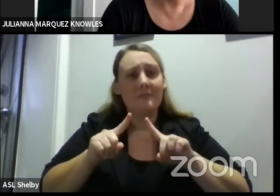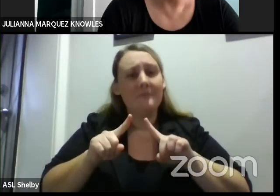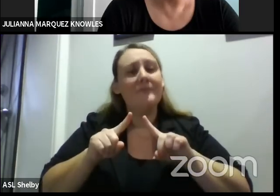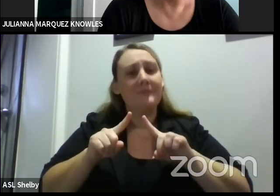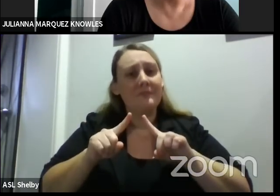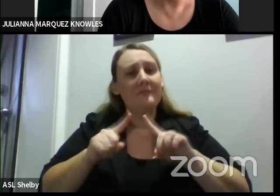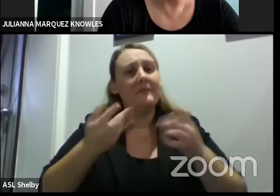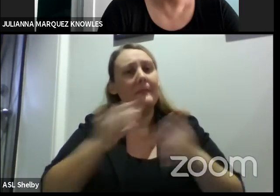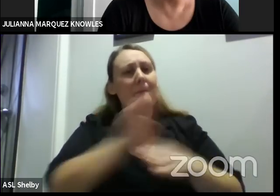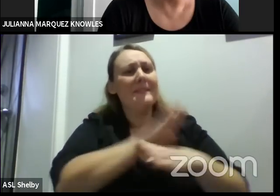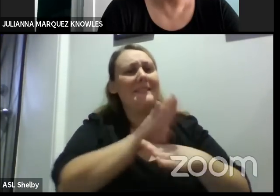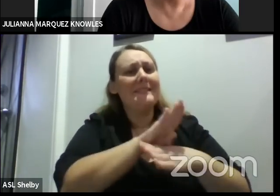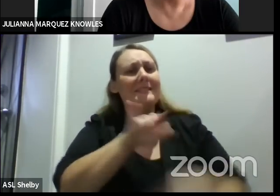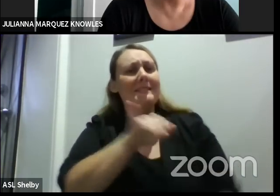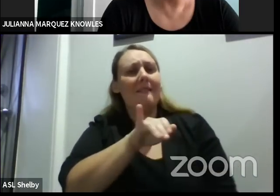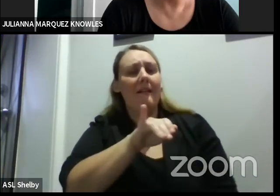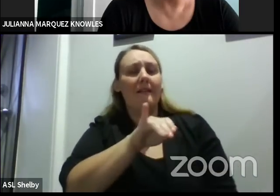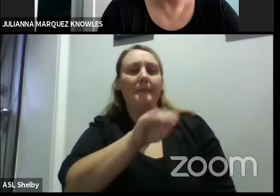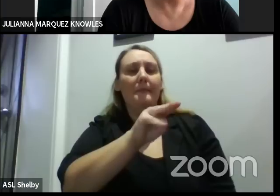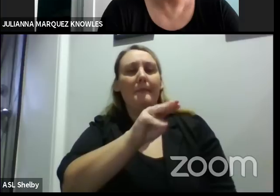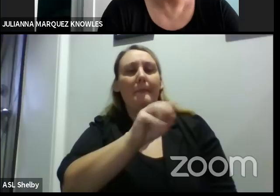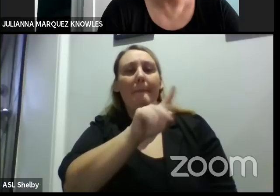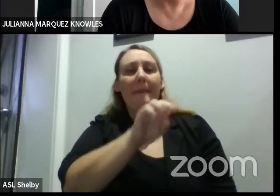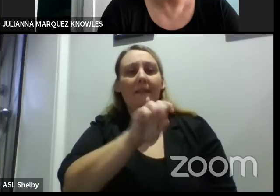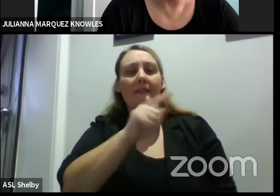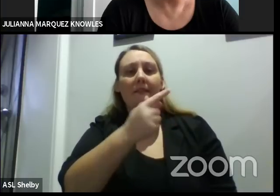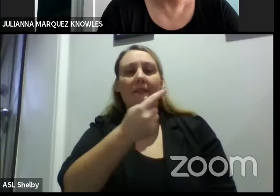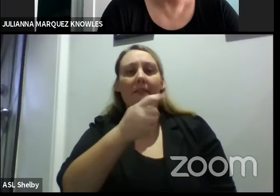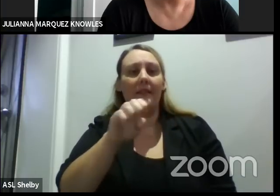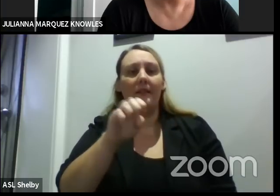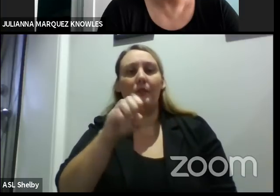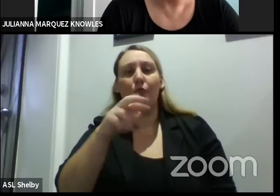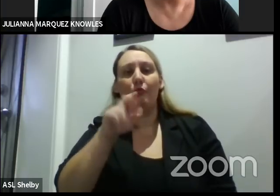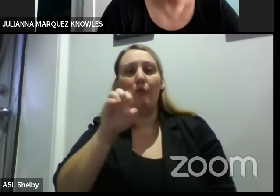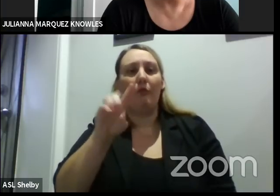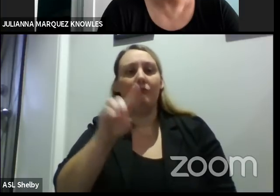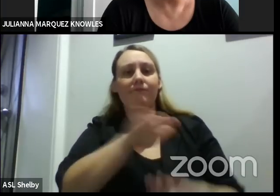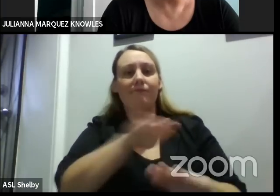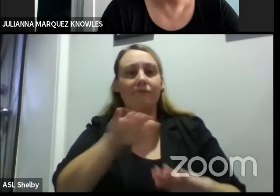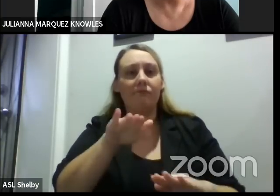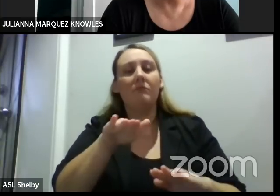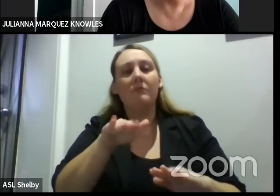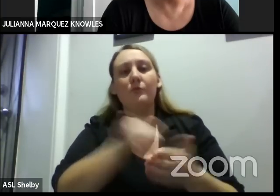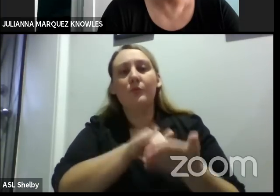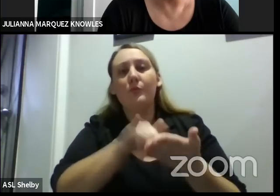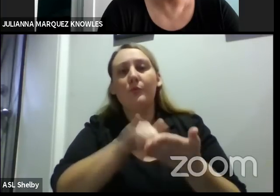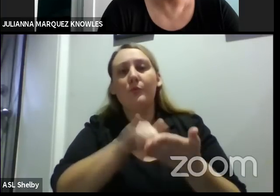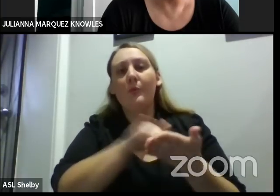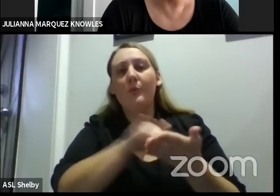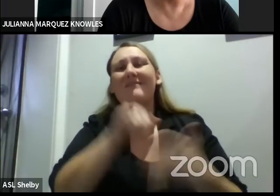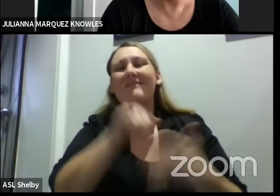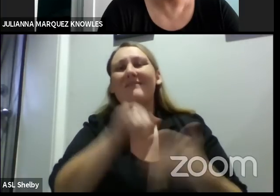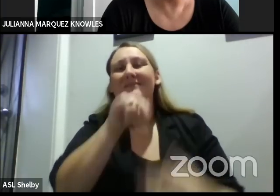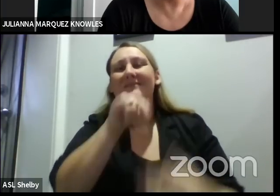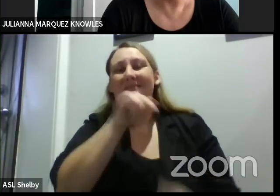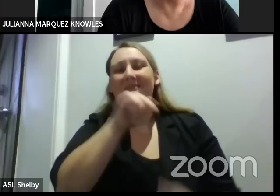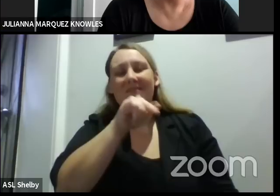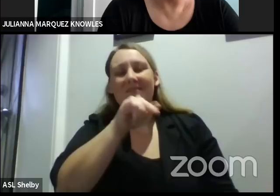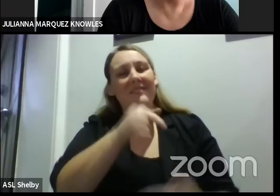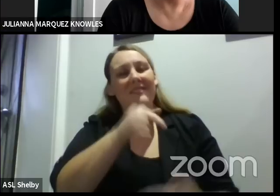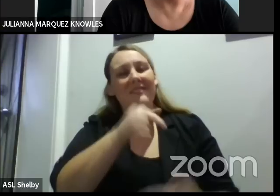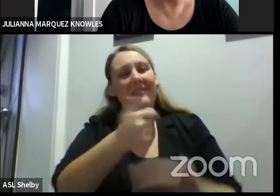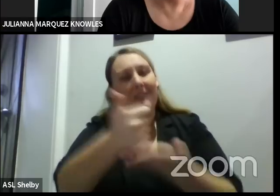able to give us free things, especially food, I've been able to make it up until this point.